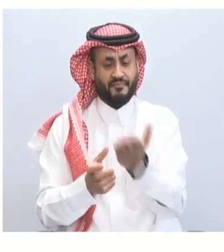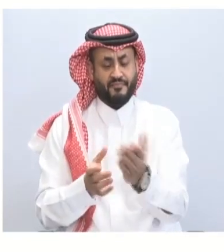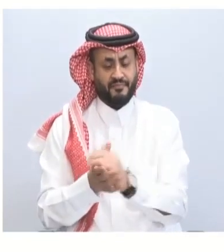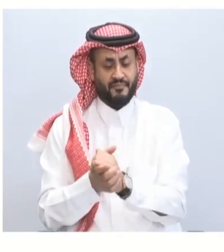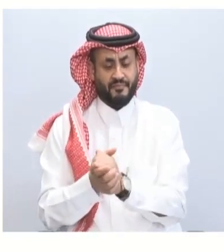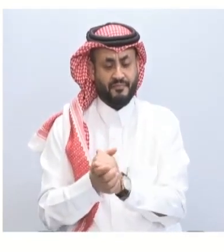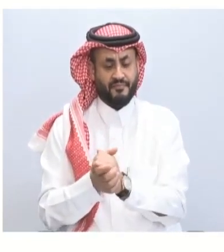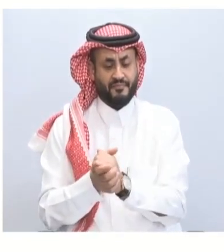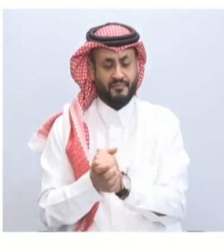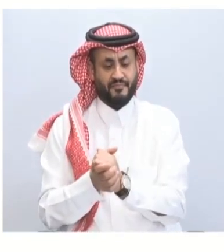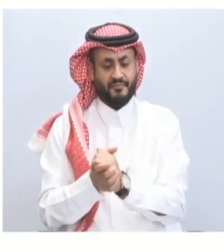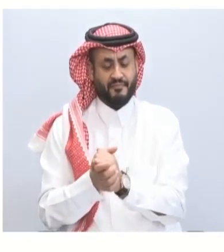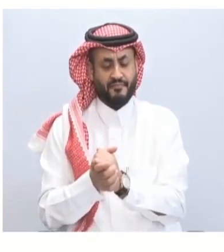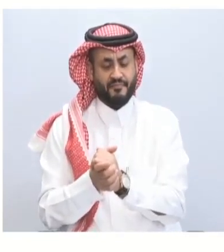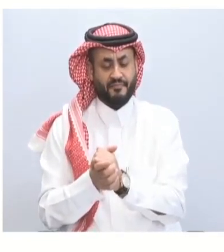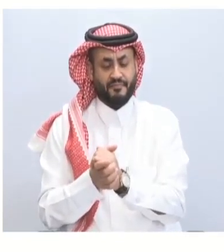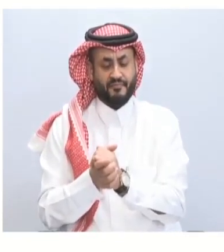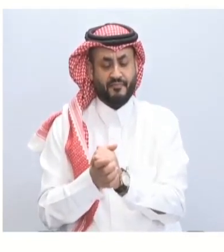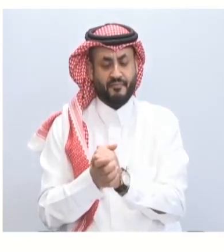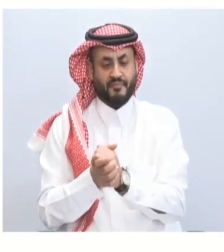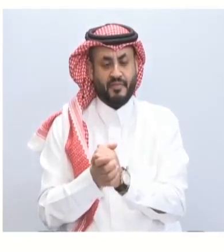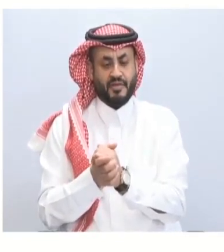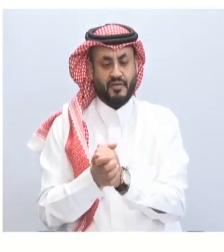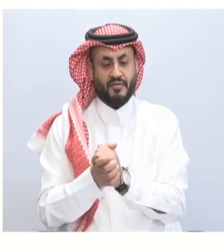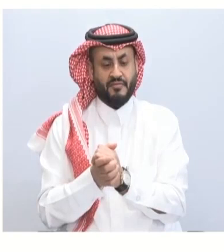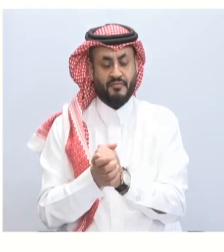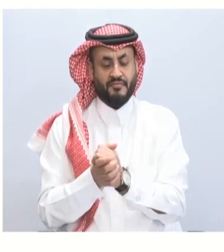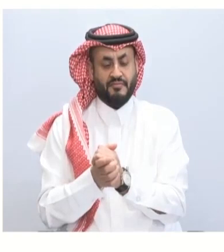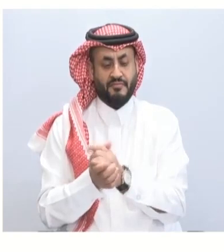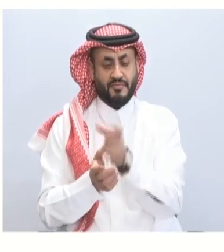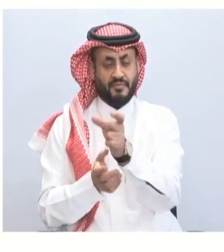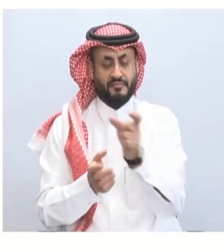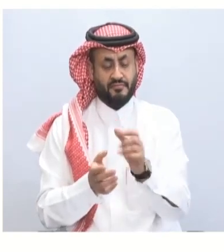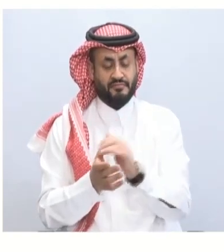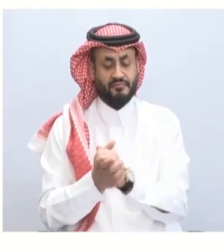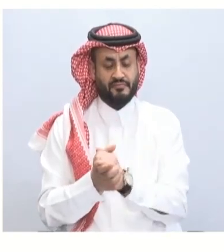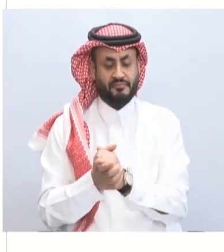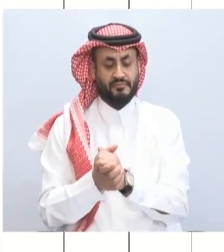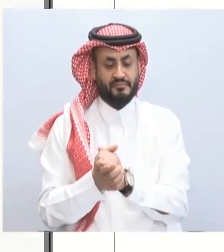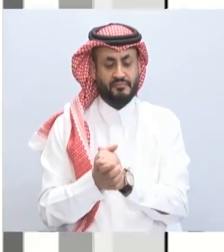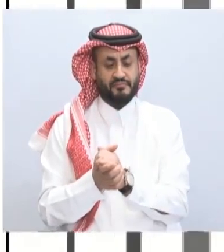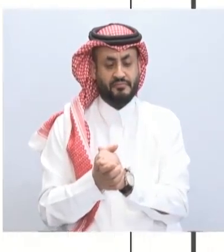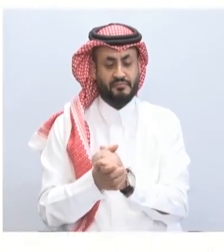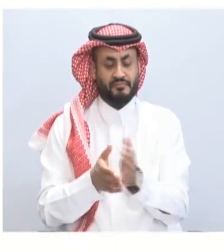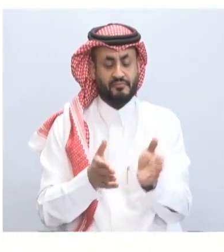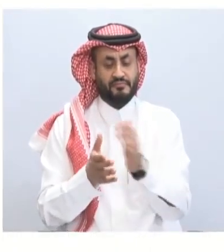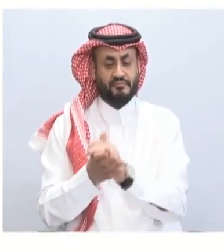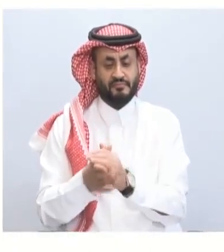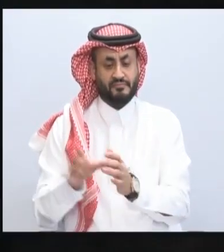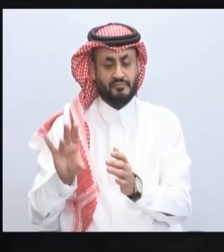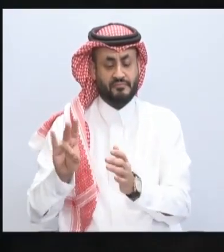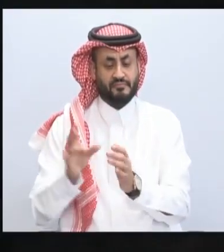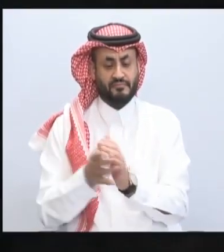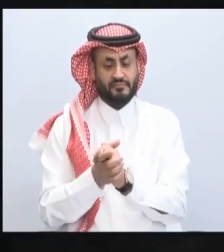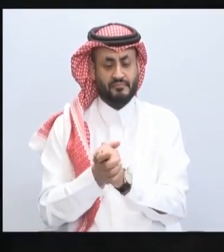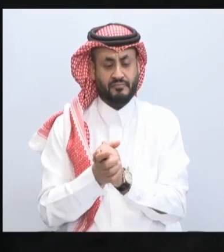good communicator always tries to facilitate his, yes, we have here interlocutor. Yes, moving on to the